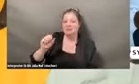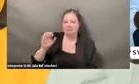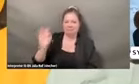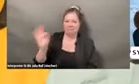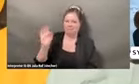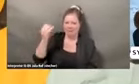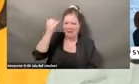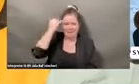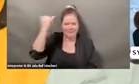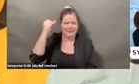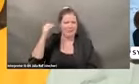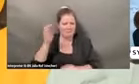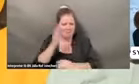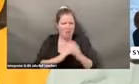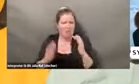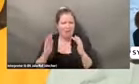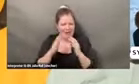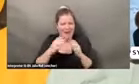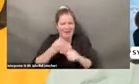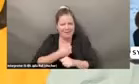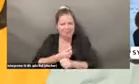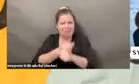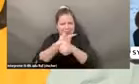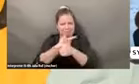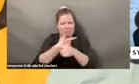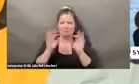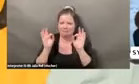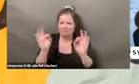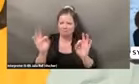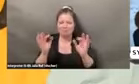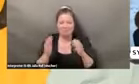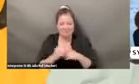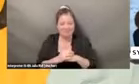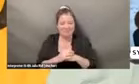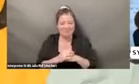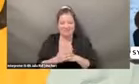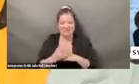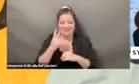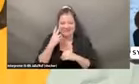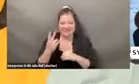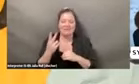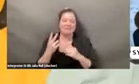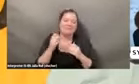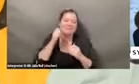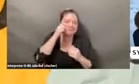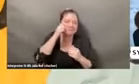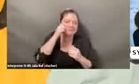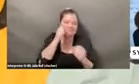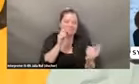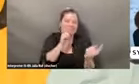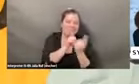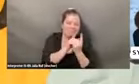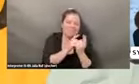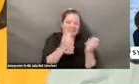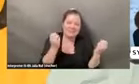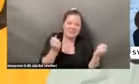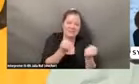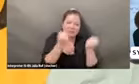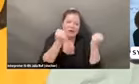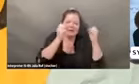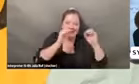training online. We also have a section on that, on face-to-face training, online training, and the practical guidelines.